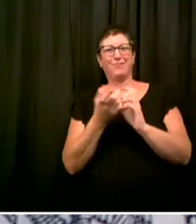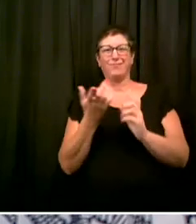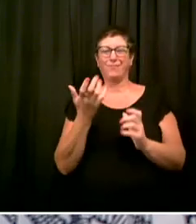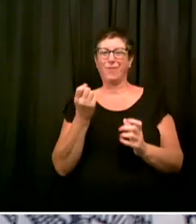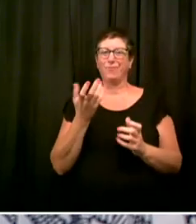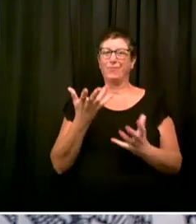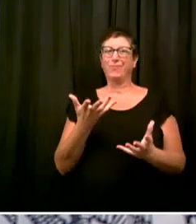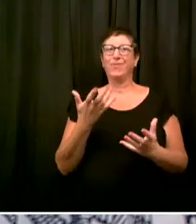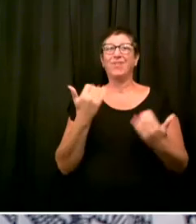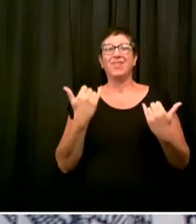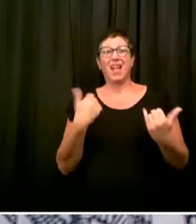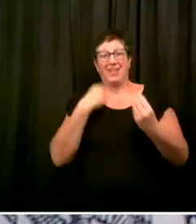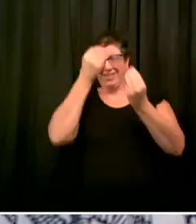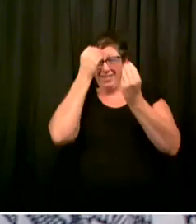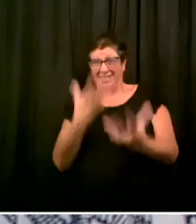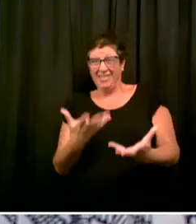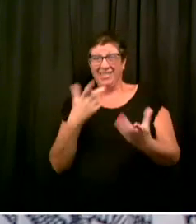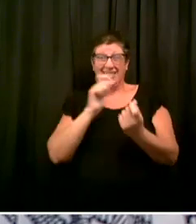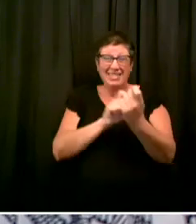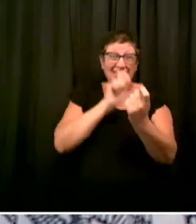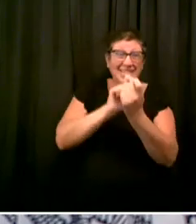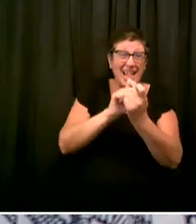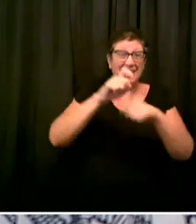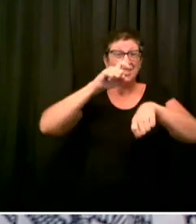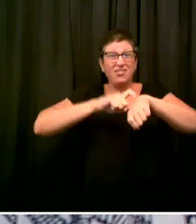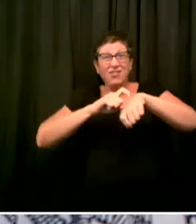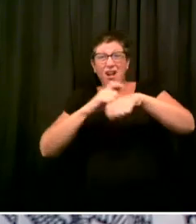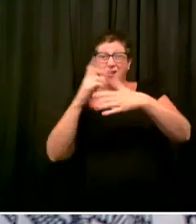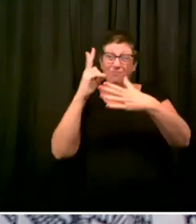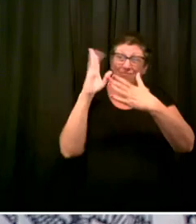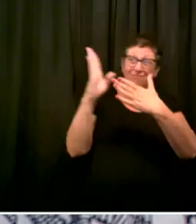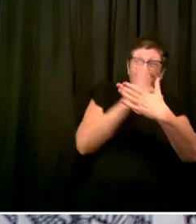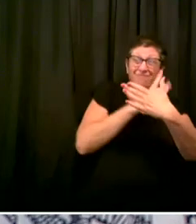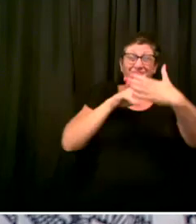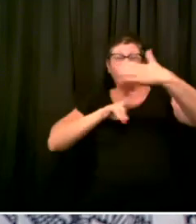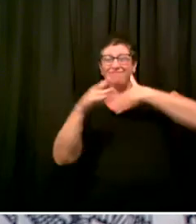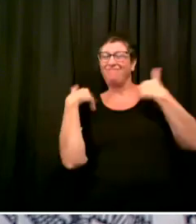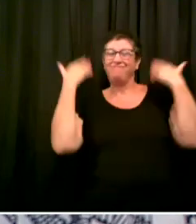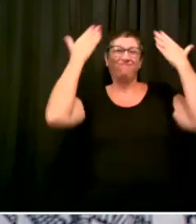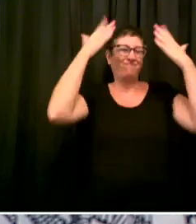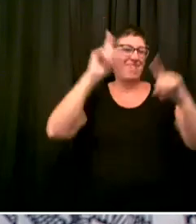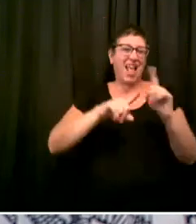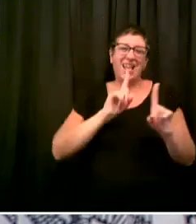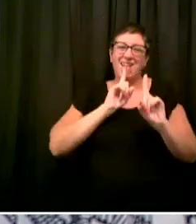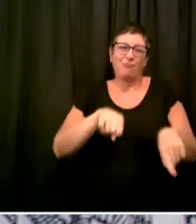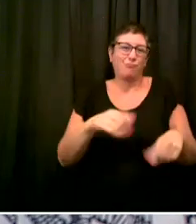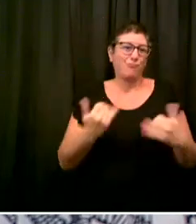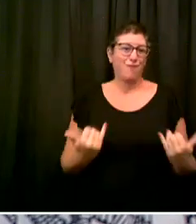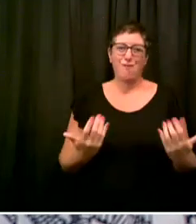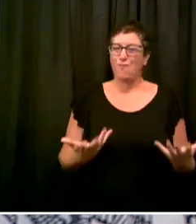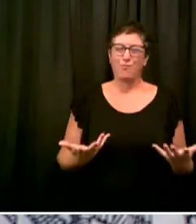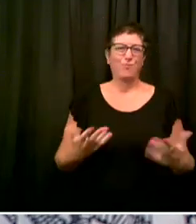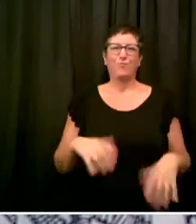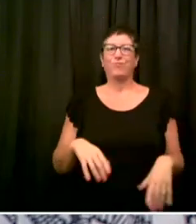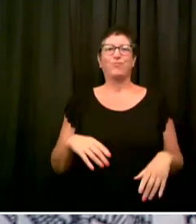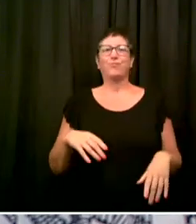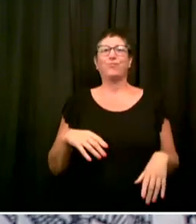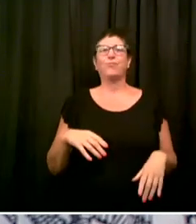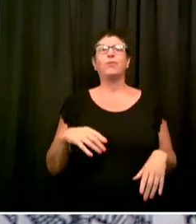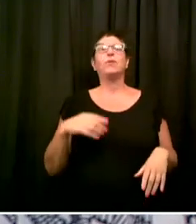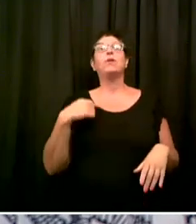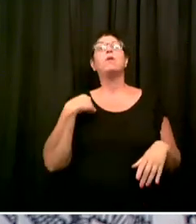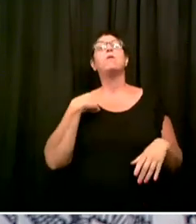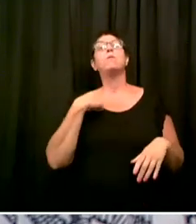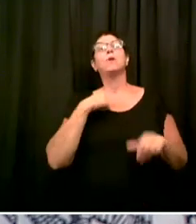specific timeline because there's such sensitivity around that sector. We're going to keep looking. We're going to keep looking at what it